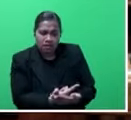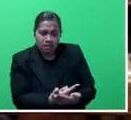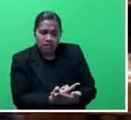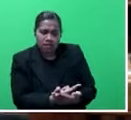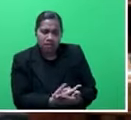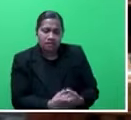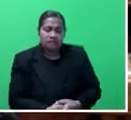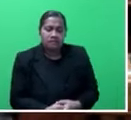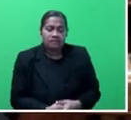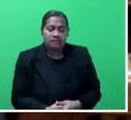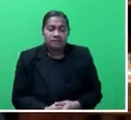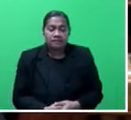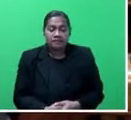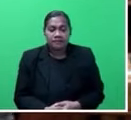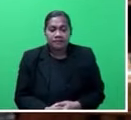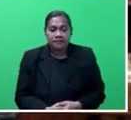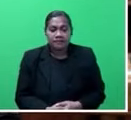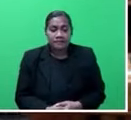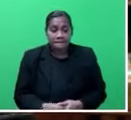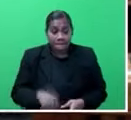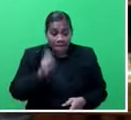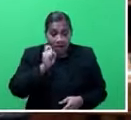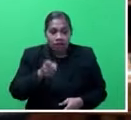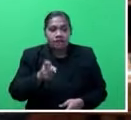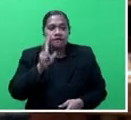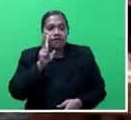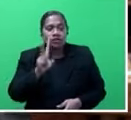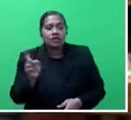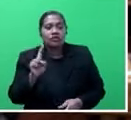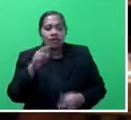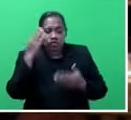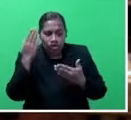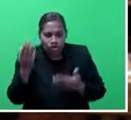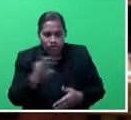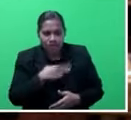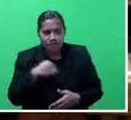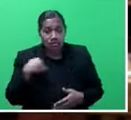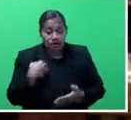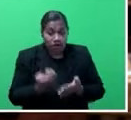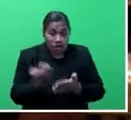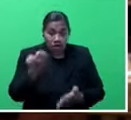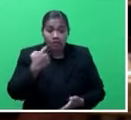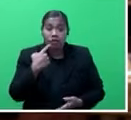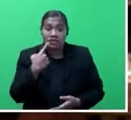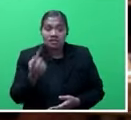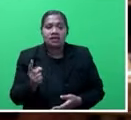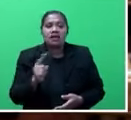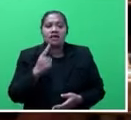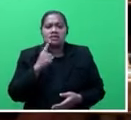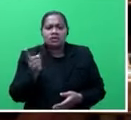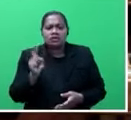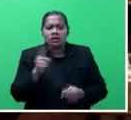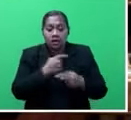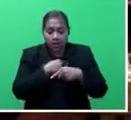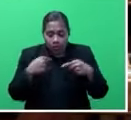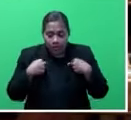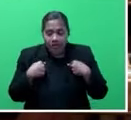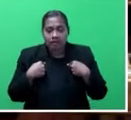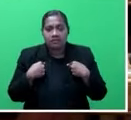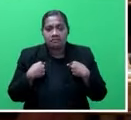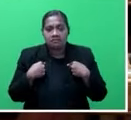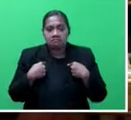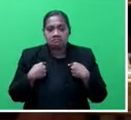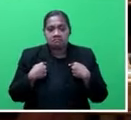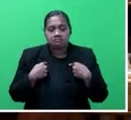what the Honorable Minister for Economy was saying, he said, we are having